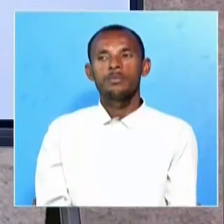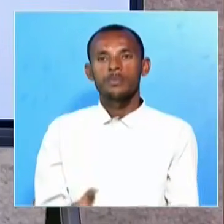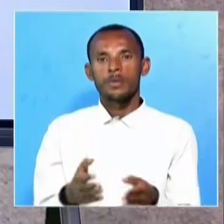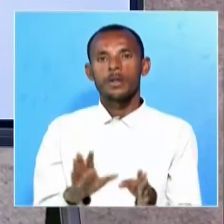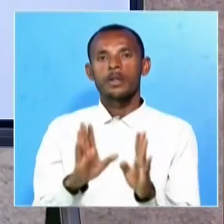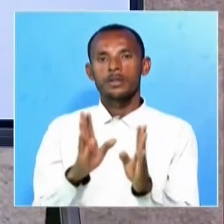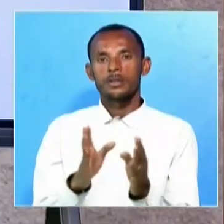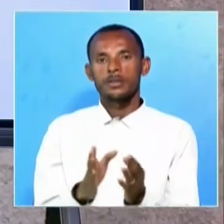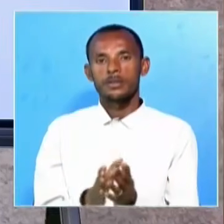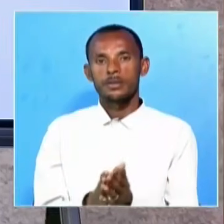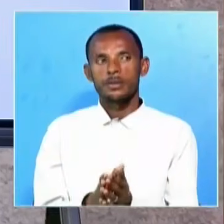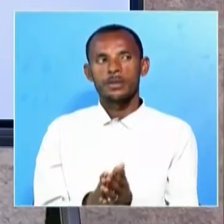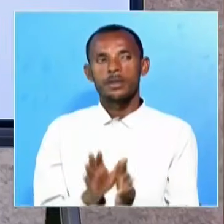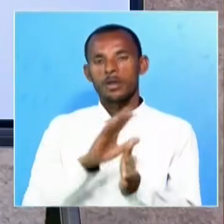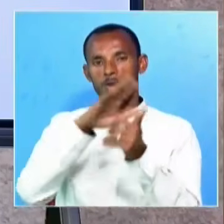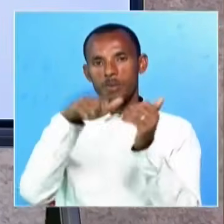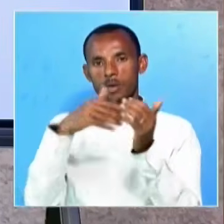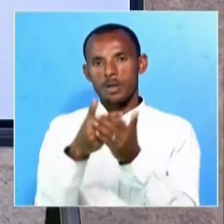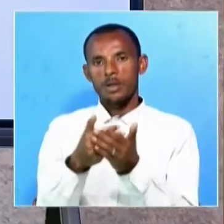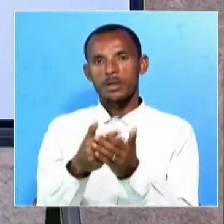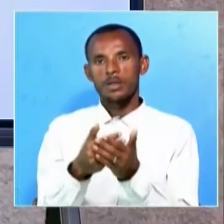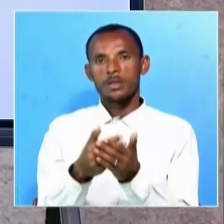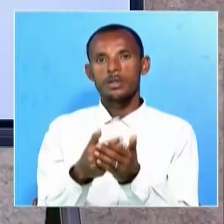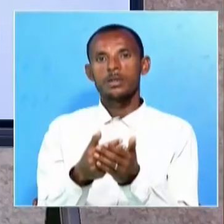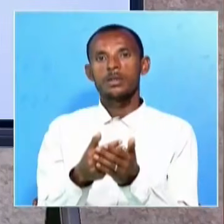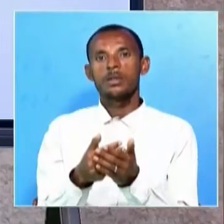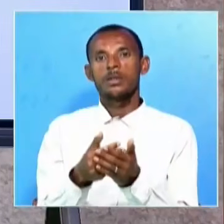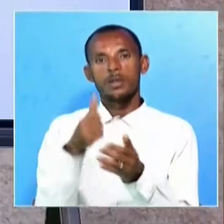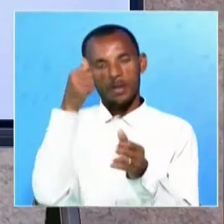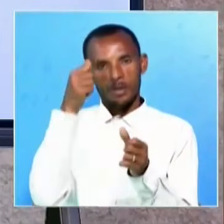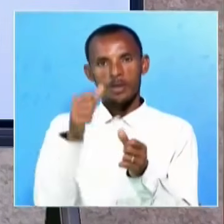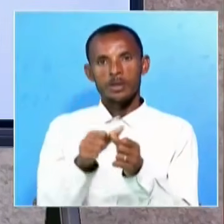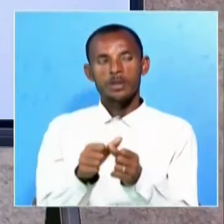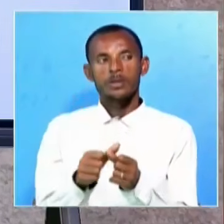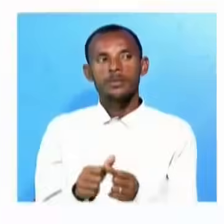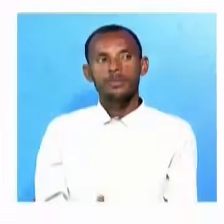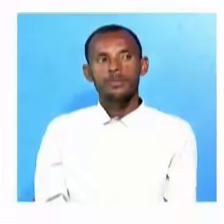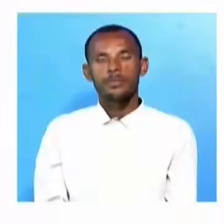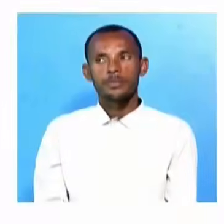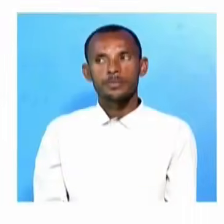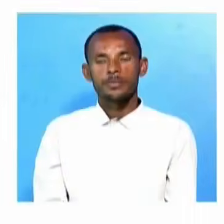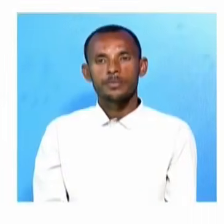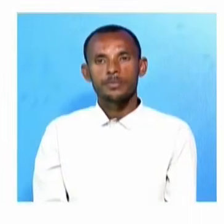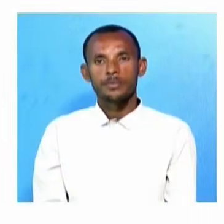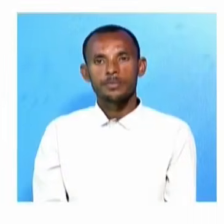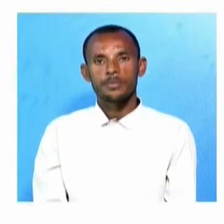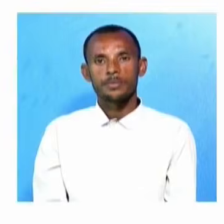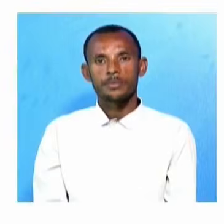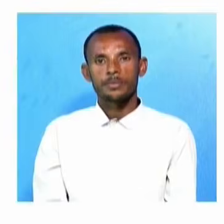let's conclude, or let's take a note. Note.